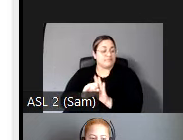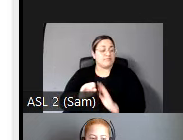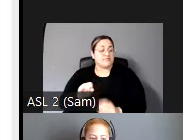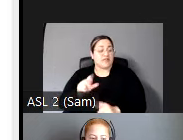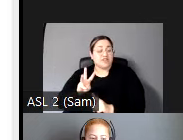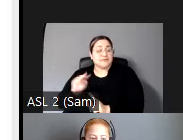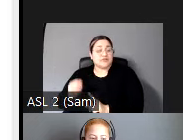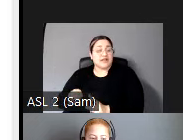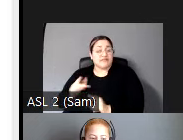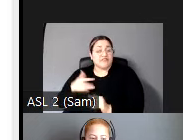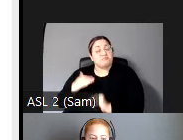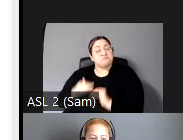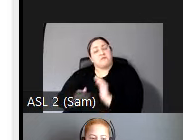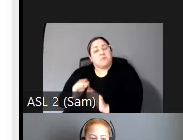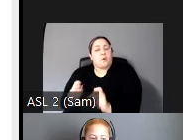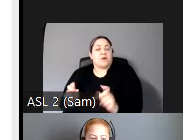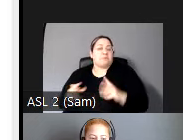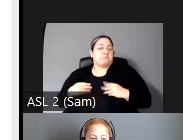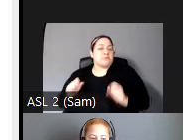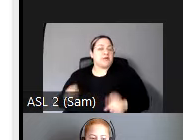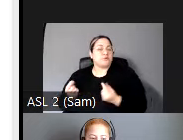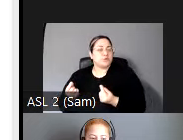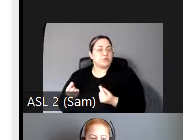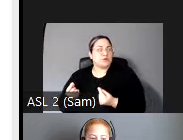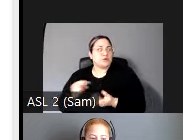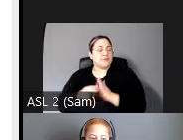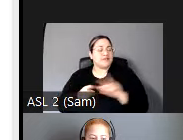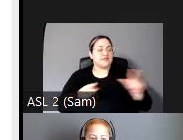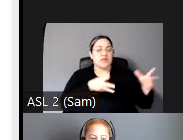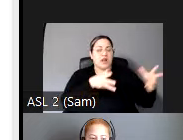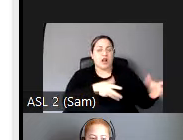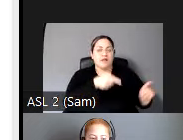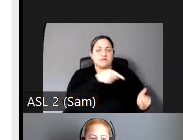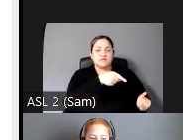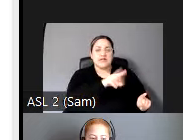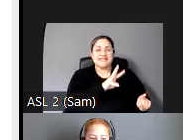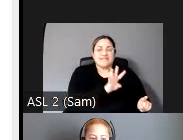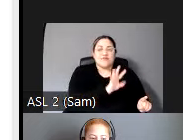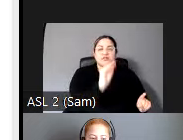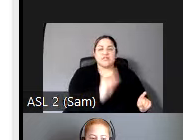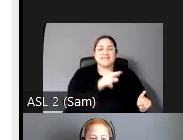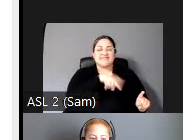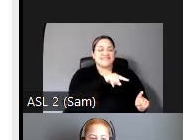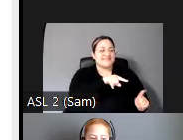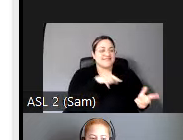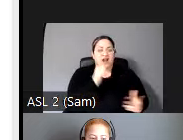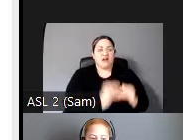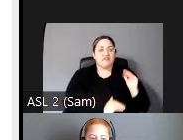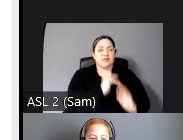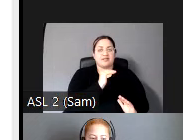64% of Ontario doctors don't feel competent to recognize